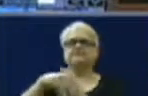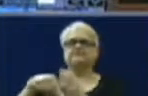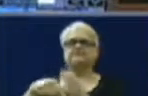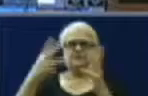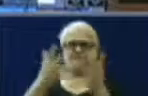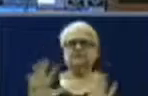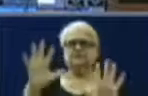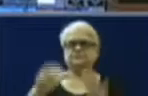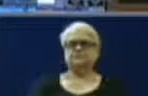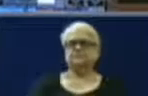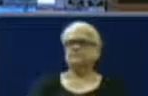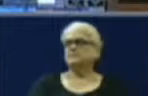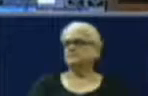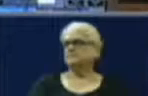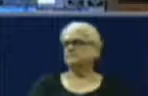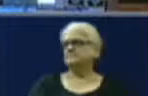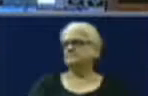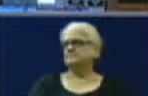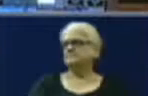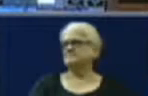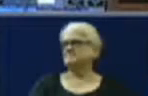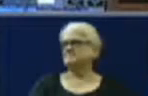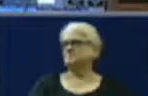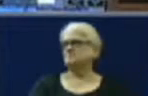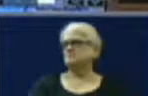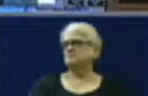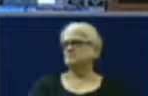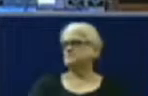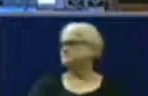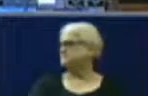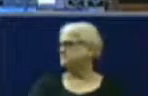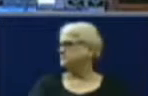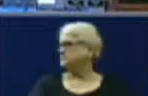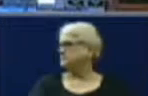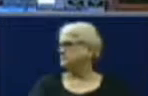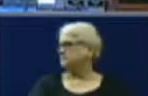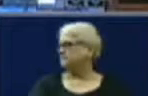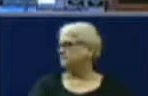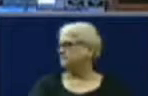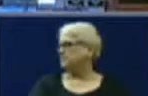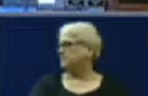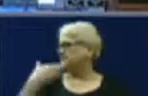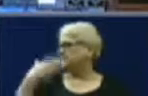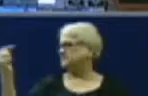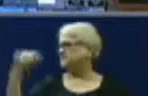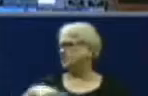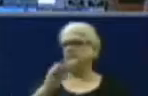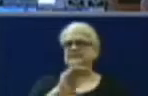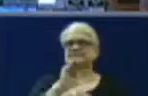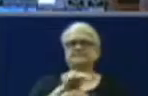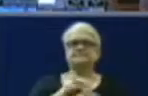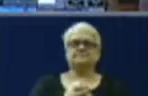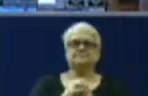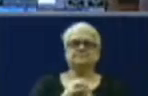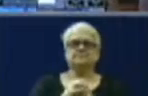And your time, of course, does not begin until you reach the microphone. Thanks for being with us tonight.